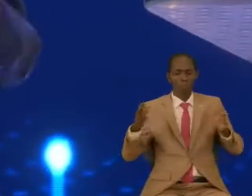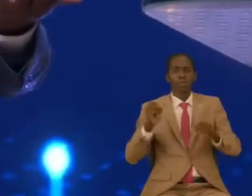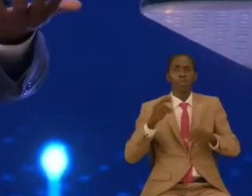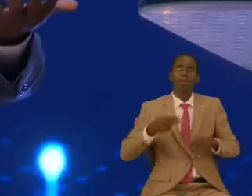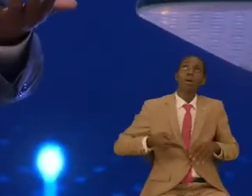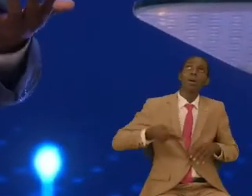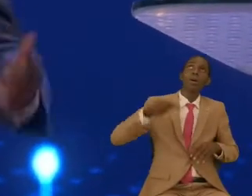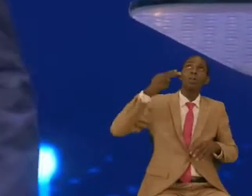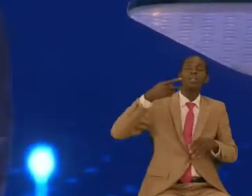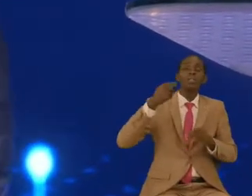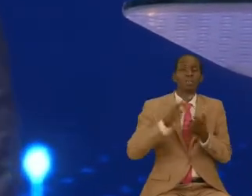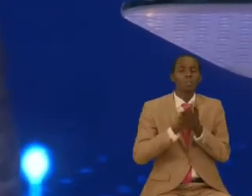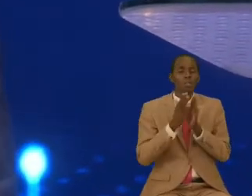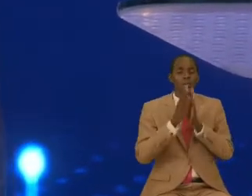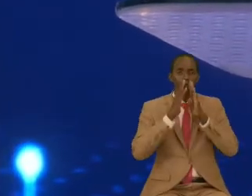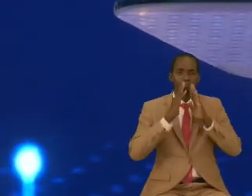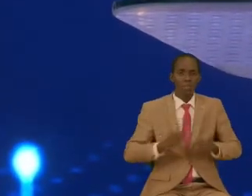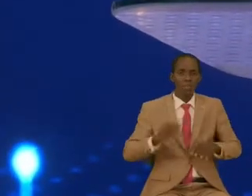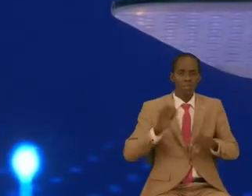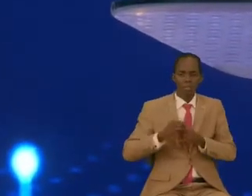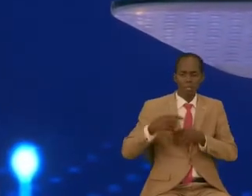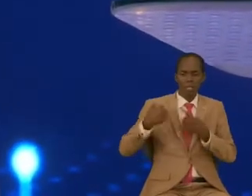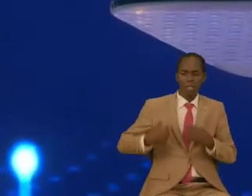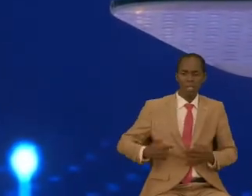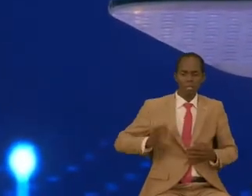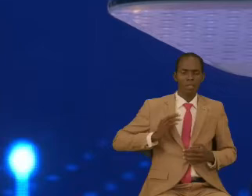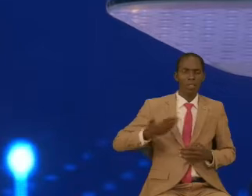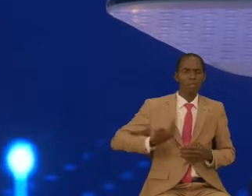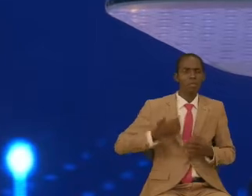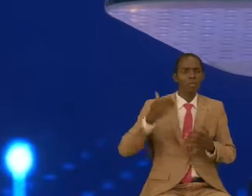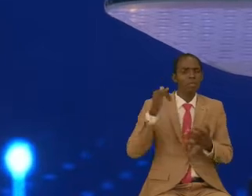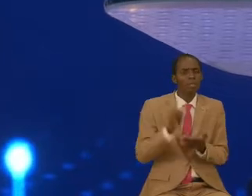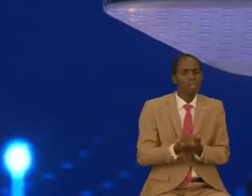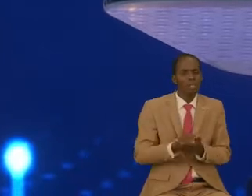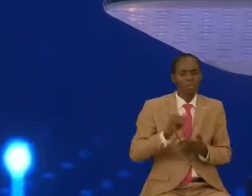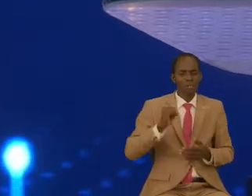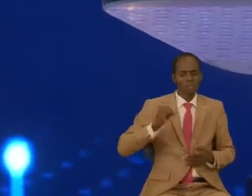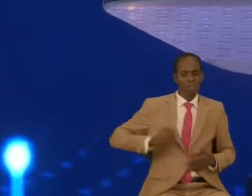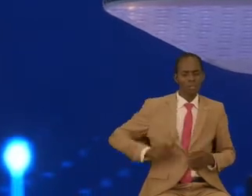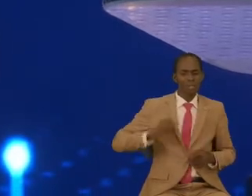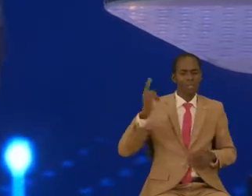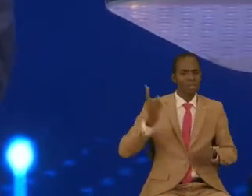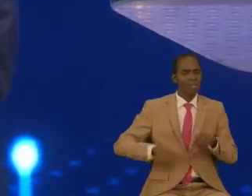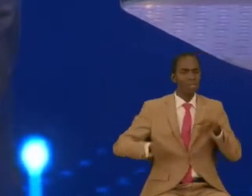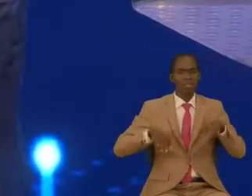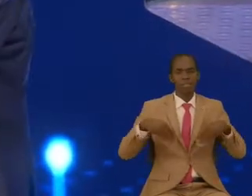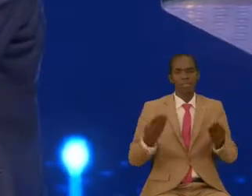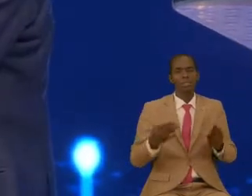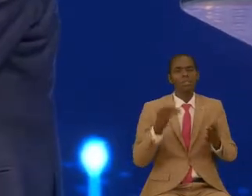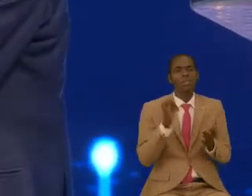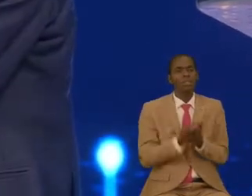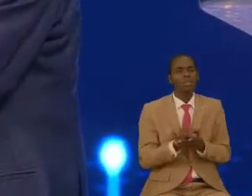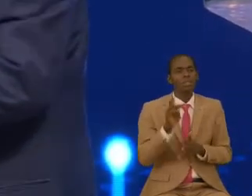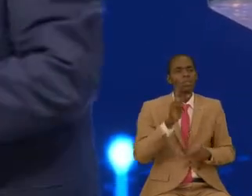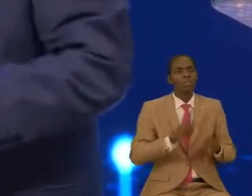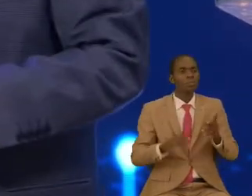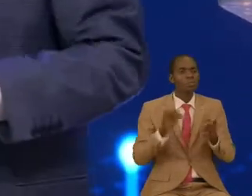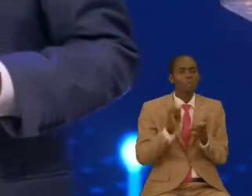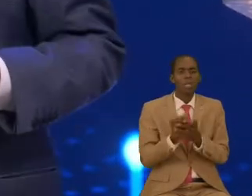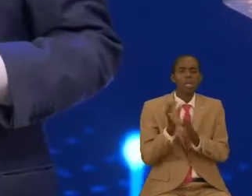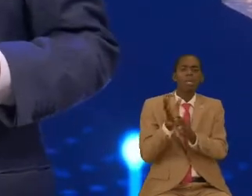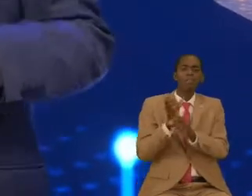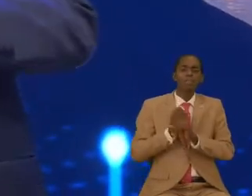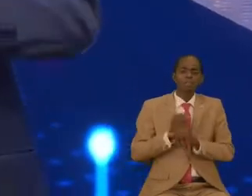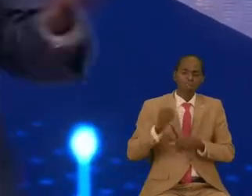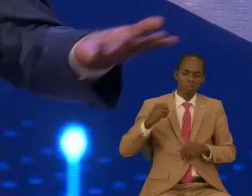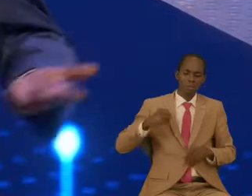the heart, the peace in the soul that circumcision could not give. The people who had circumcision, they